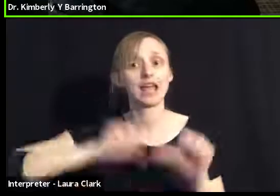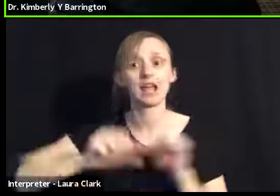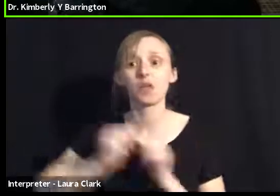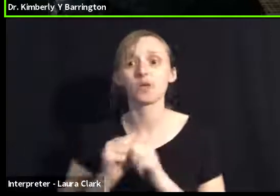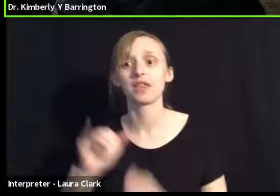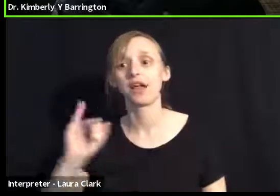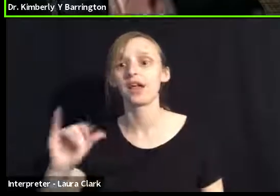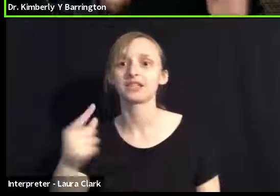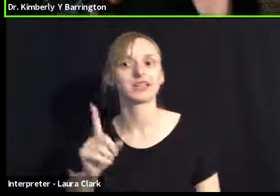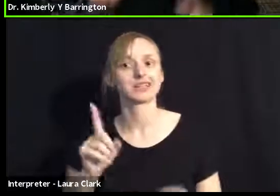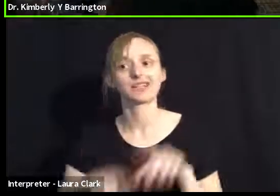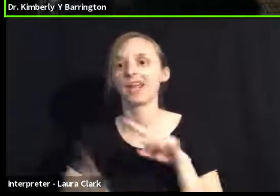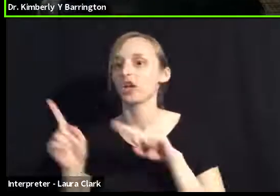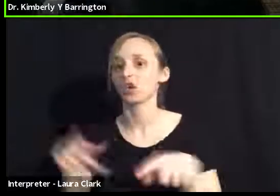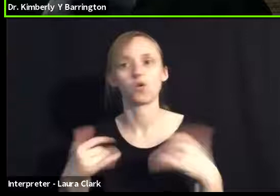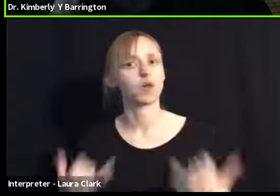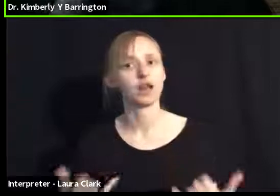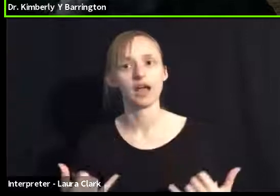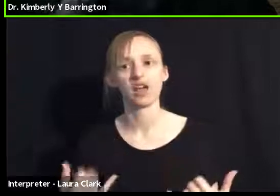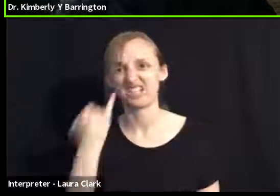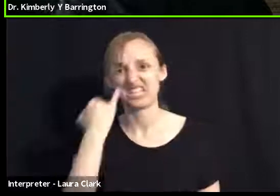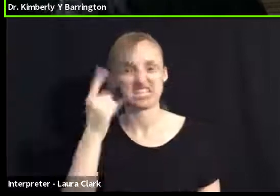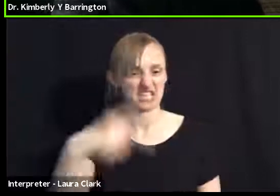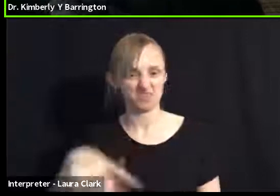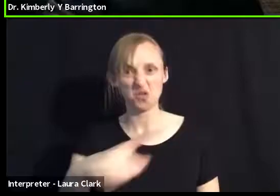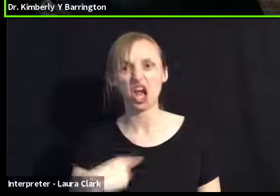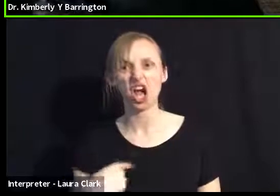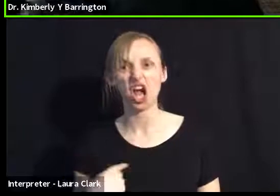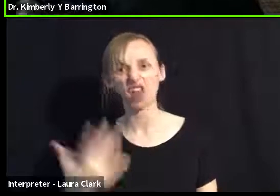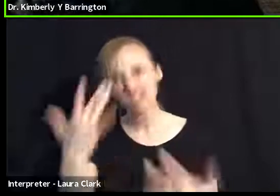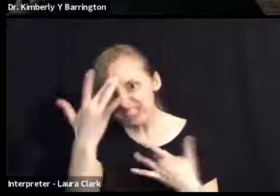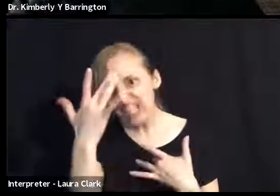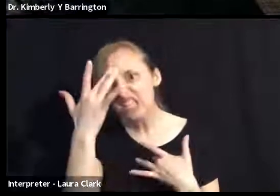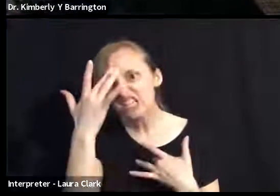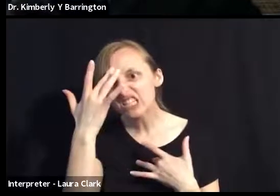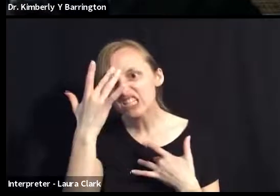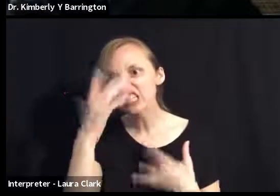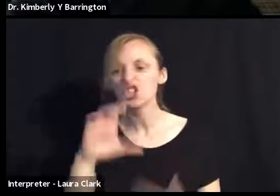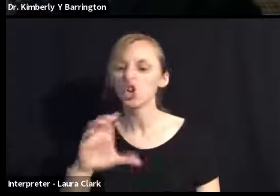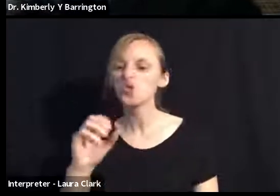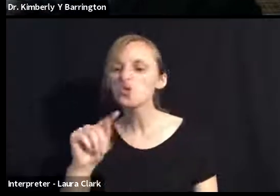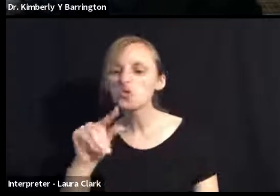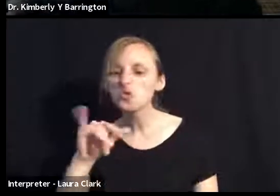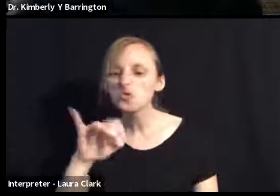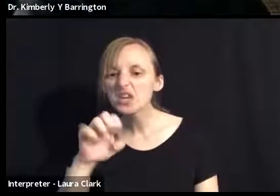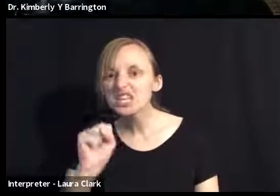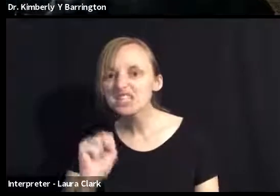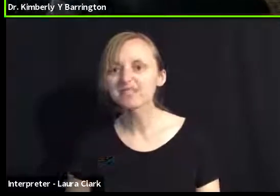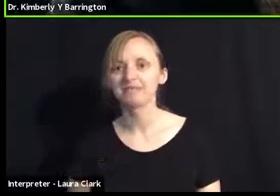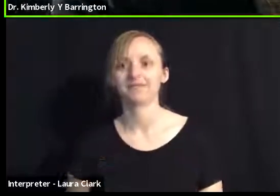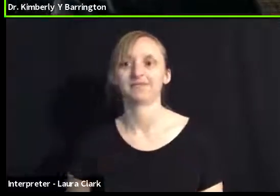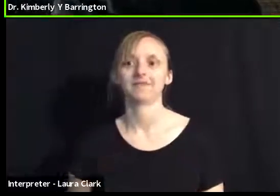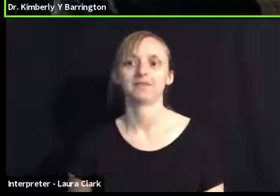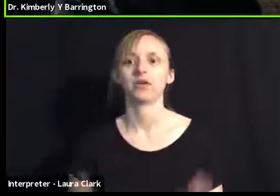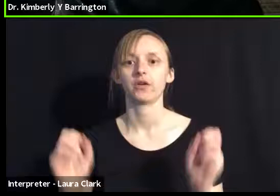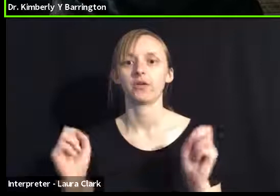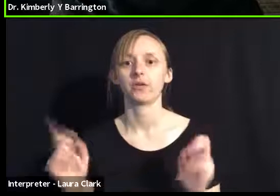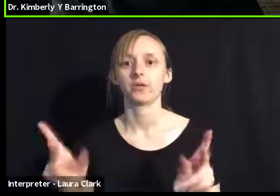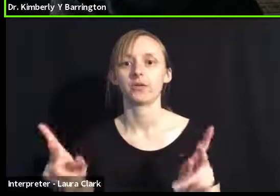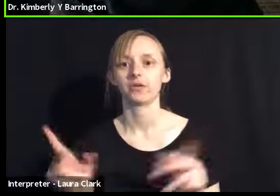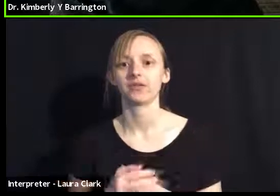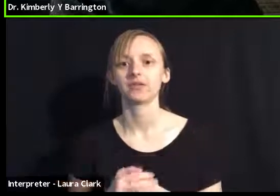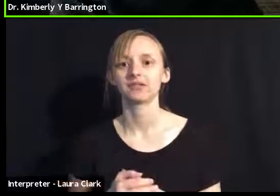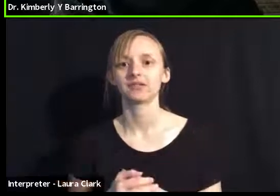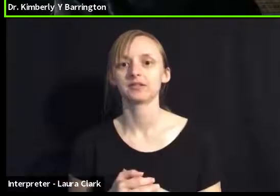I can't do that if y'all got cooties. Okay. All right, then. We definitely